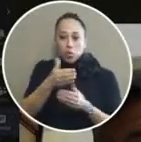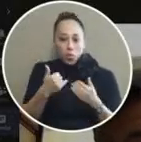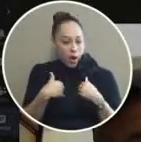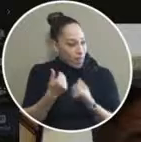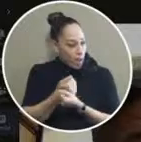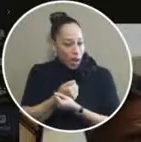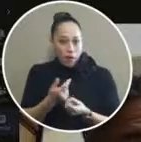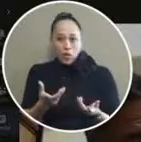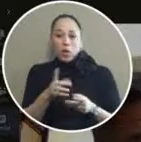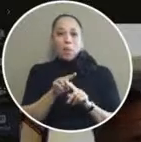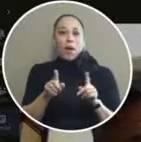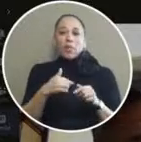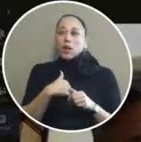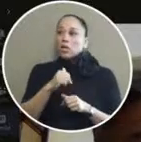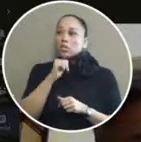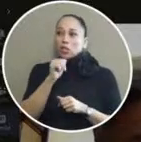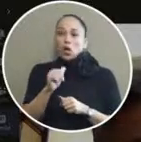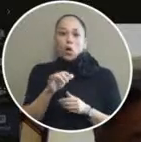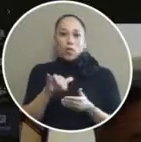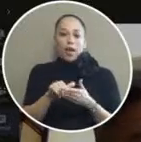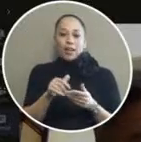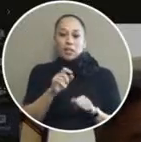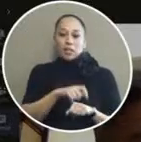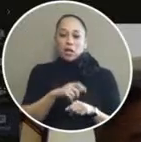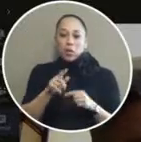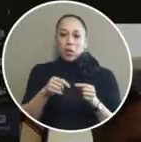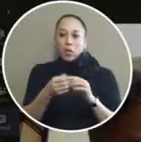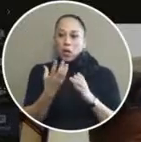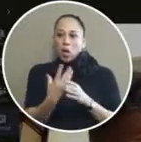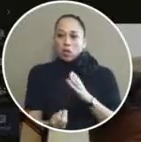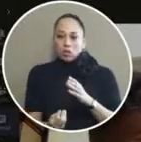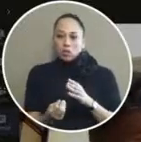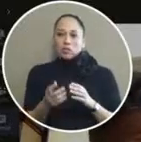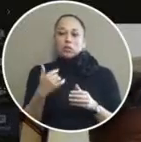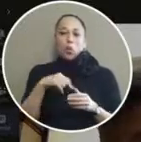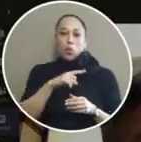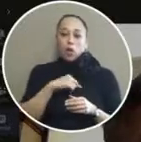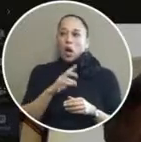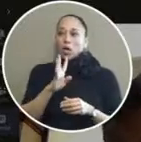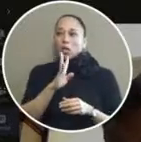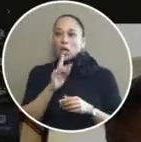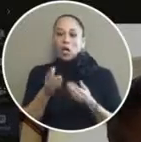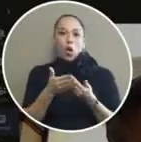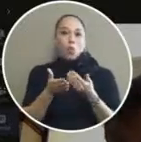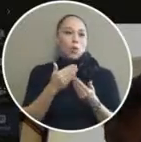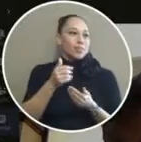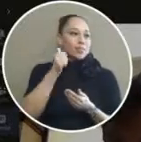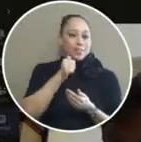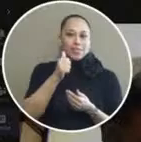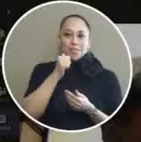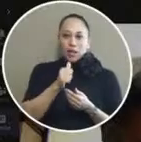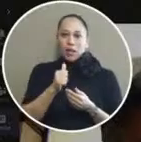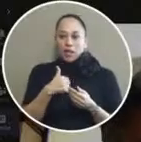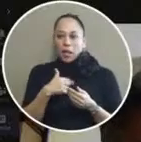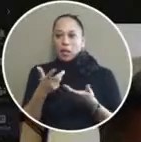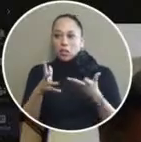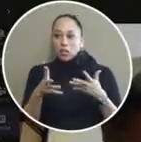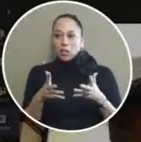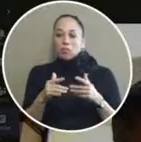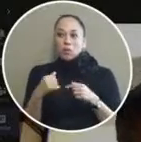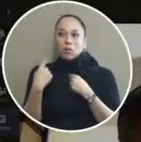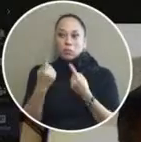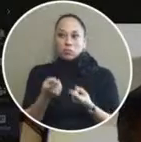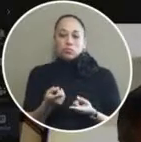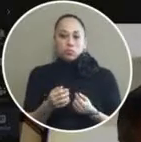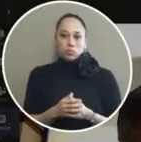motion, but there's no definite timeline on when we lose them. We talk to them almost daily, and they're in complete agreement that we'll keep them as long